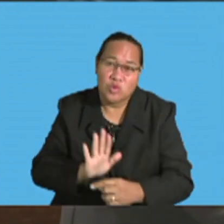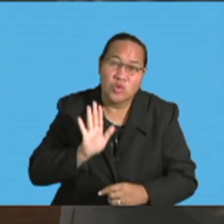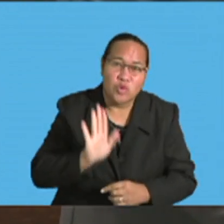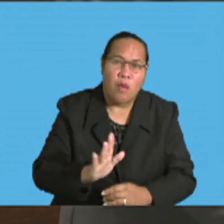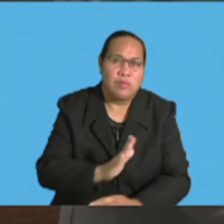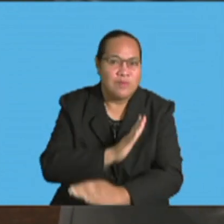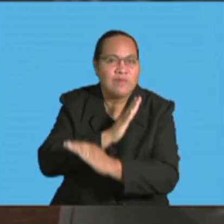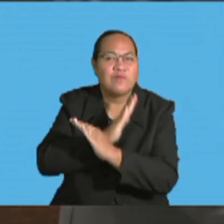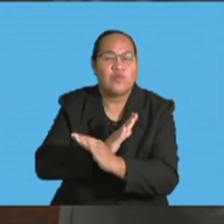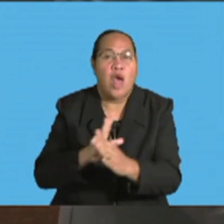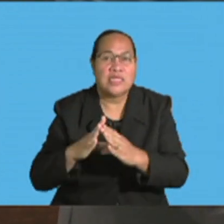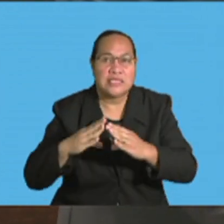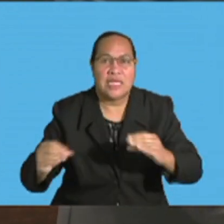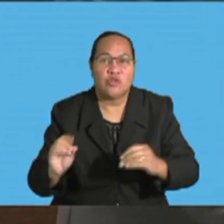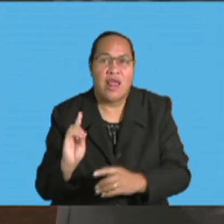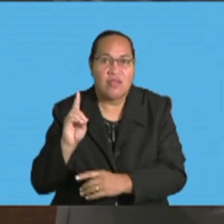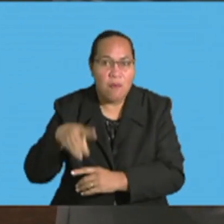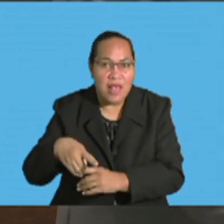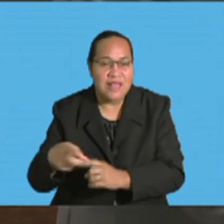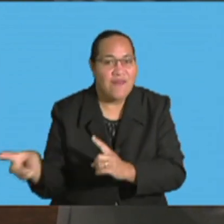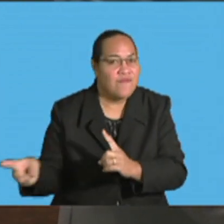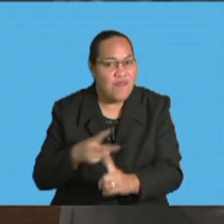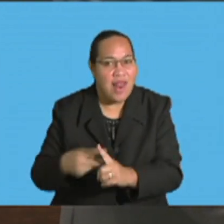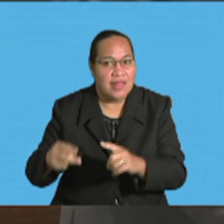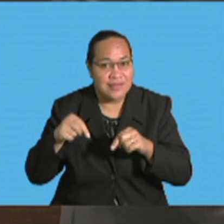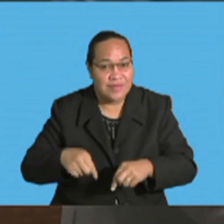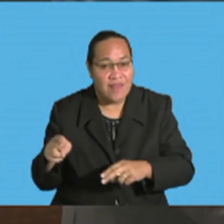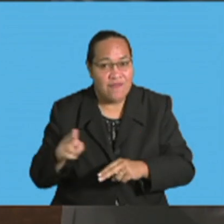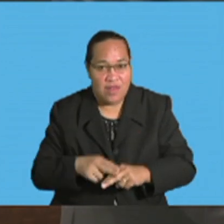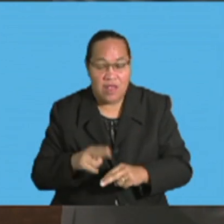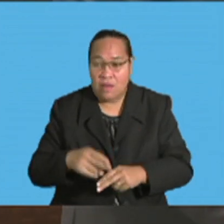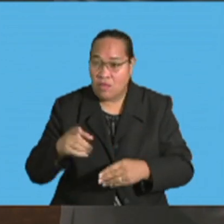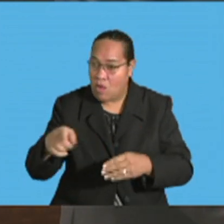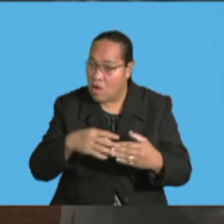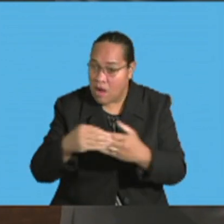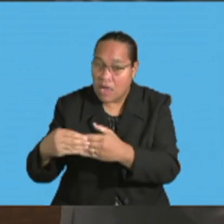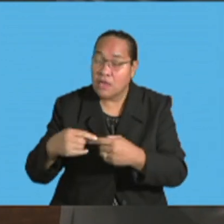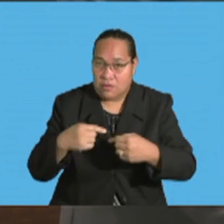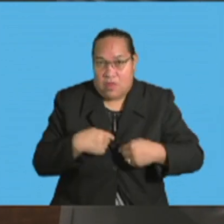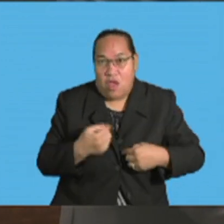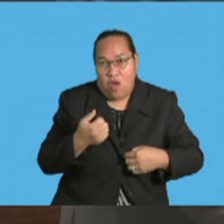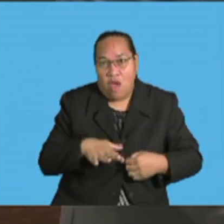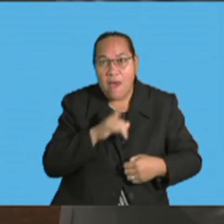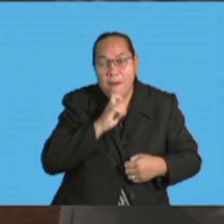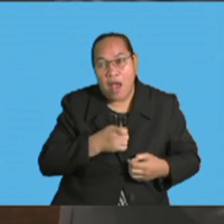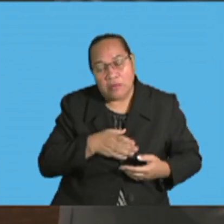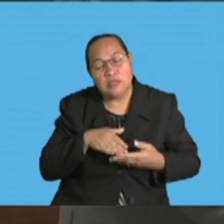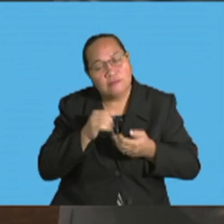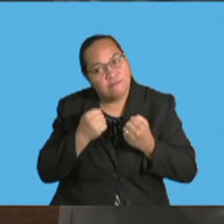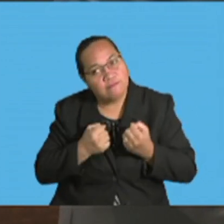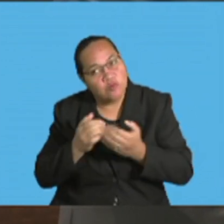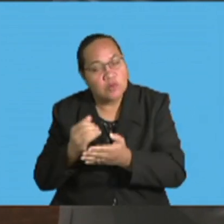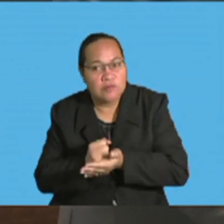and sexual violence in Fiji. I've given those leaders my total commitment to ending this